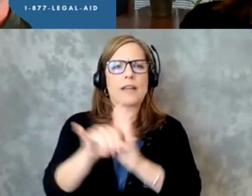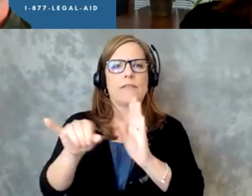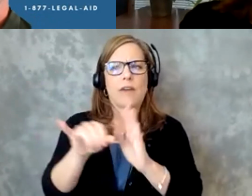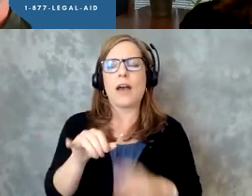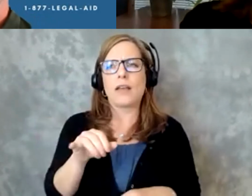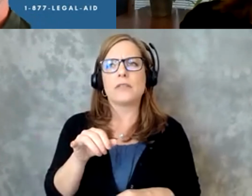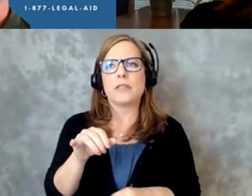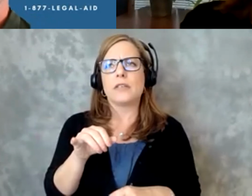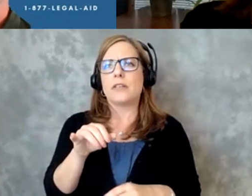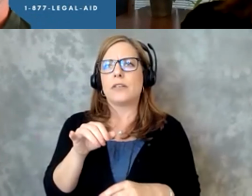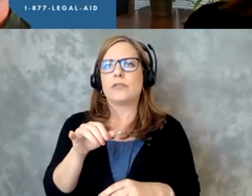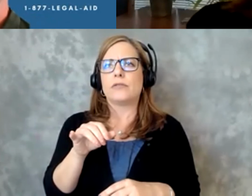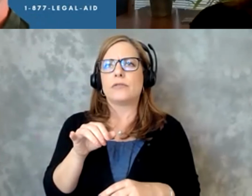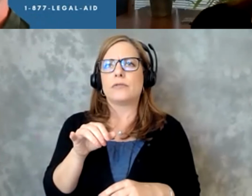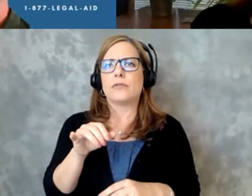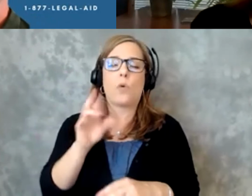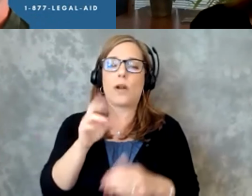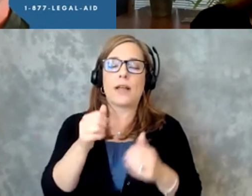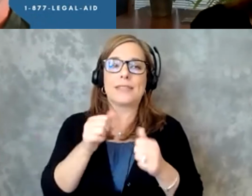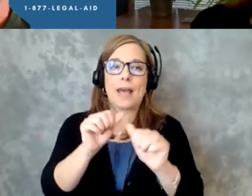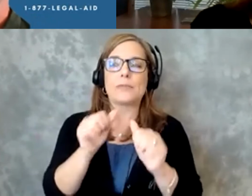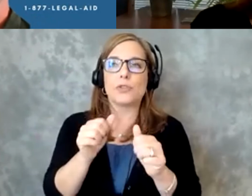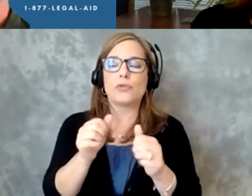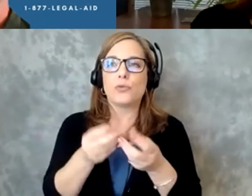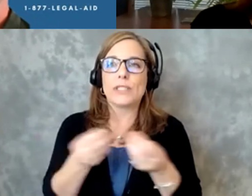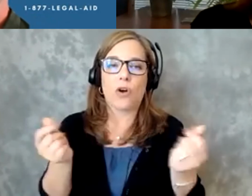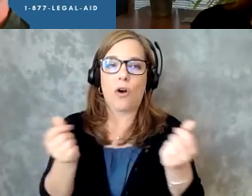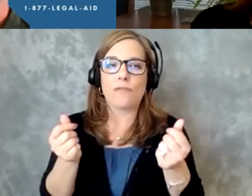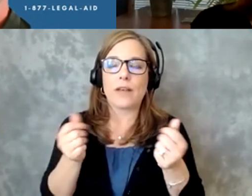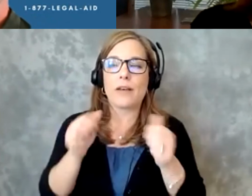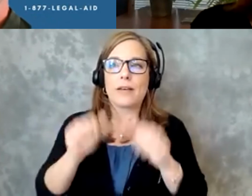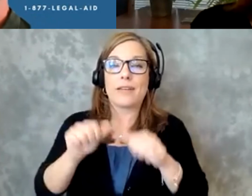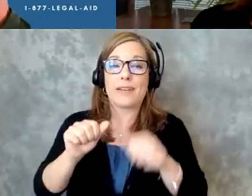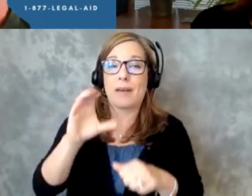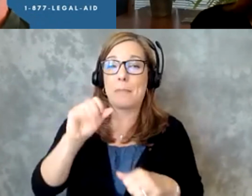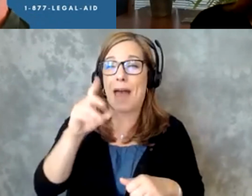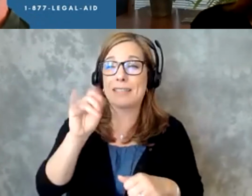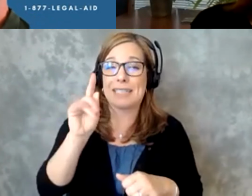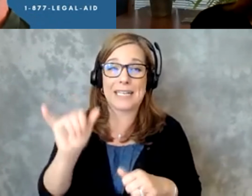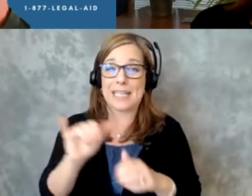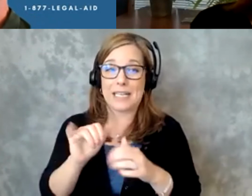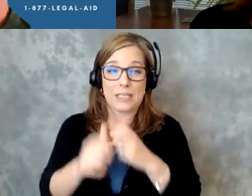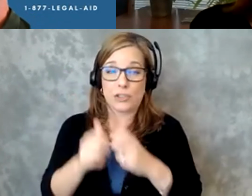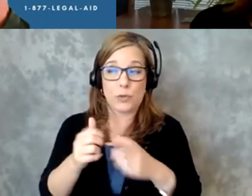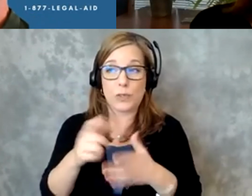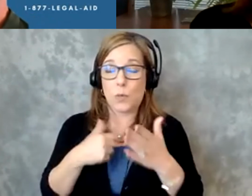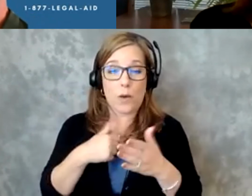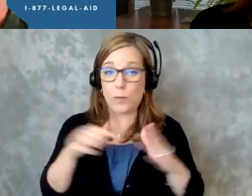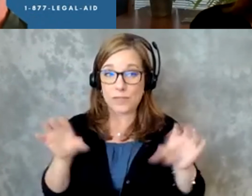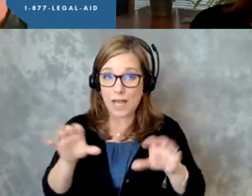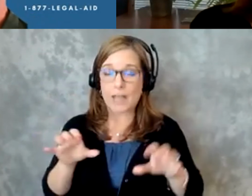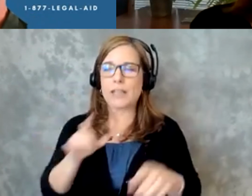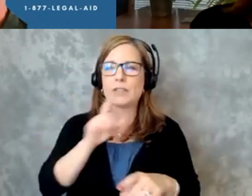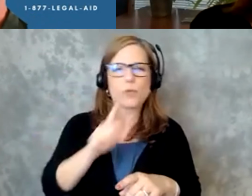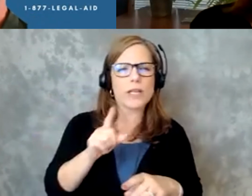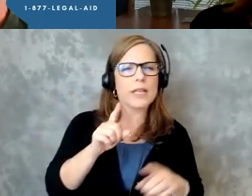to resolve or attempt to resolve the capacity issue is really looking at those areas that are underserved.